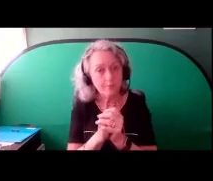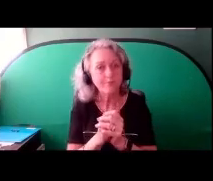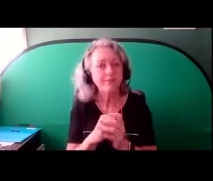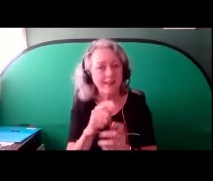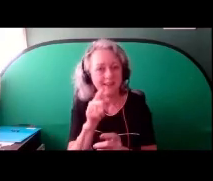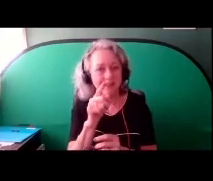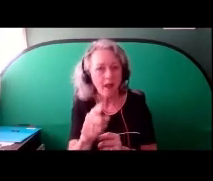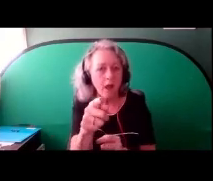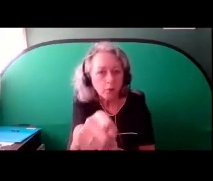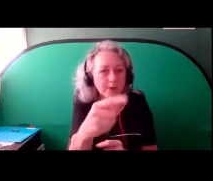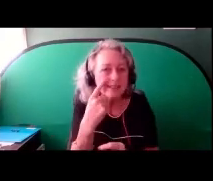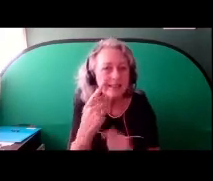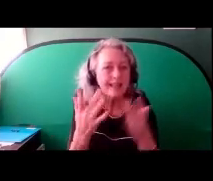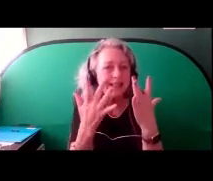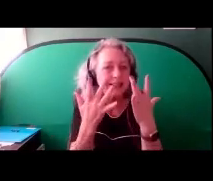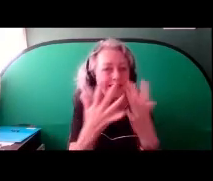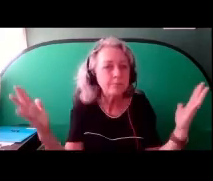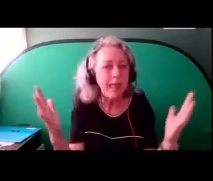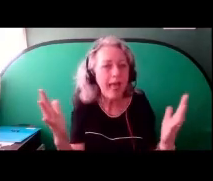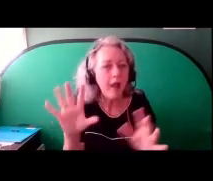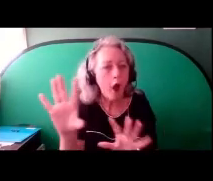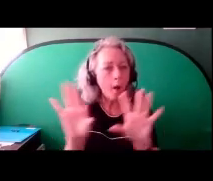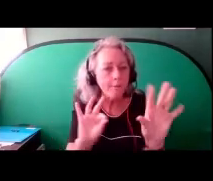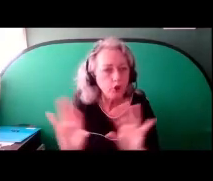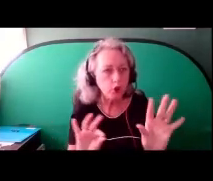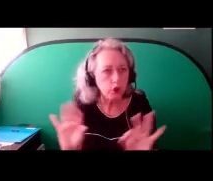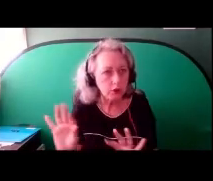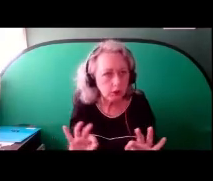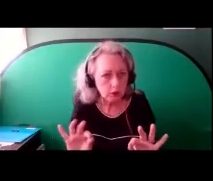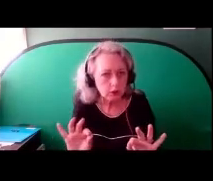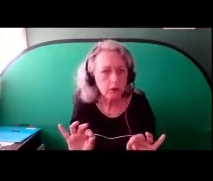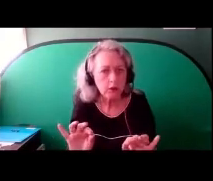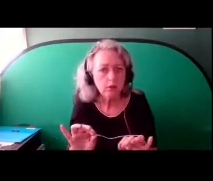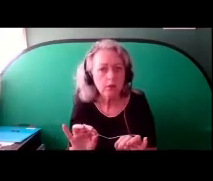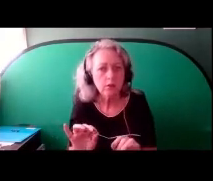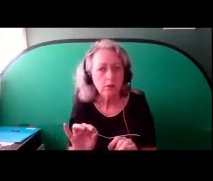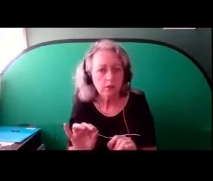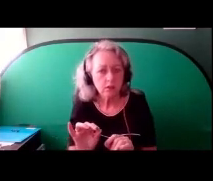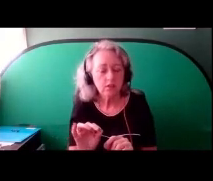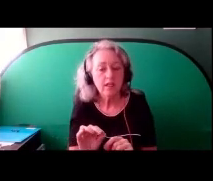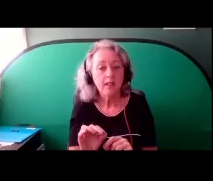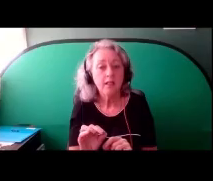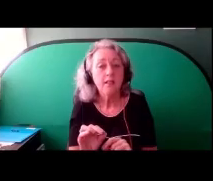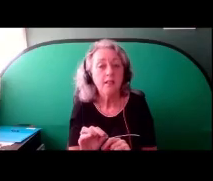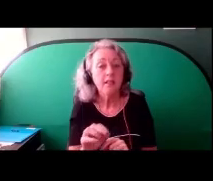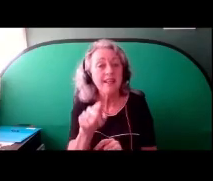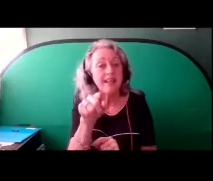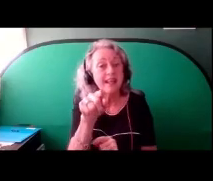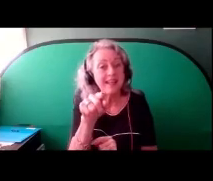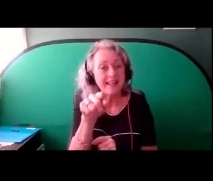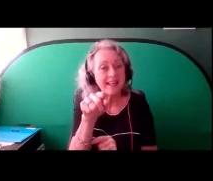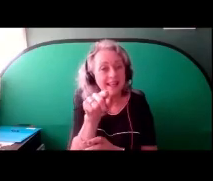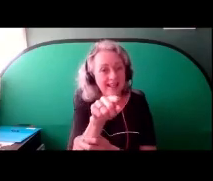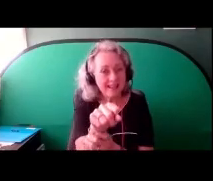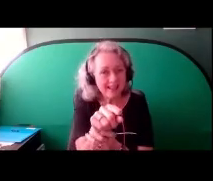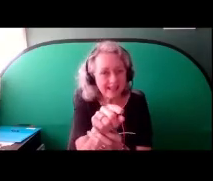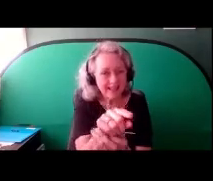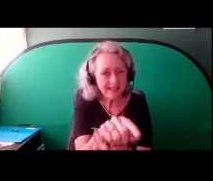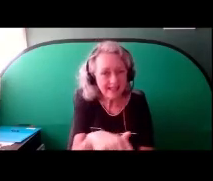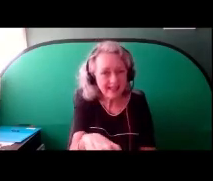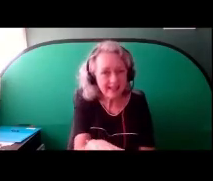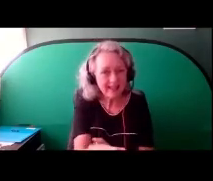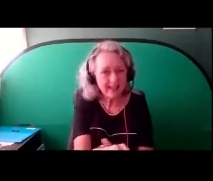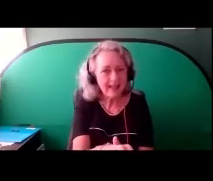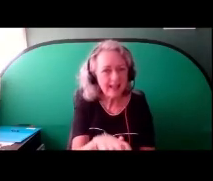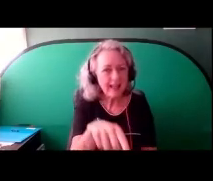display options and do just little incremental steps, things like reduce transparency, which would make